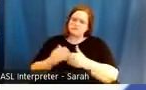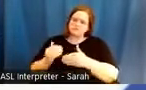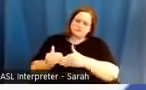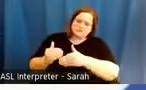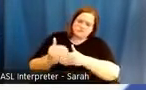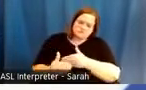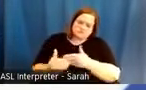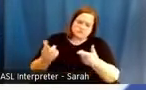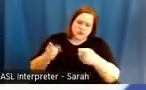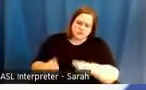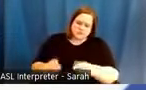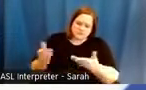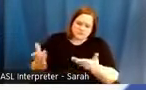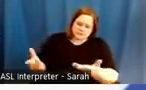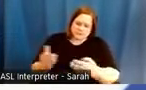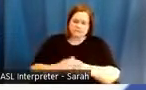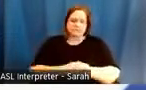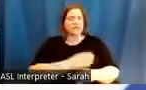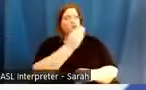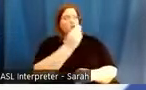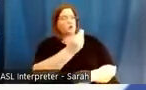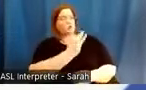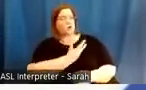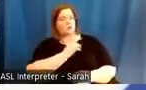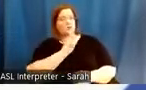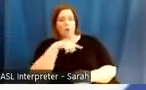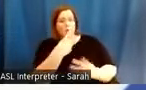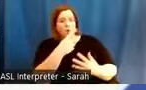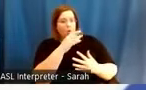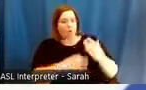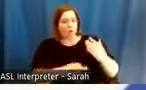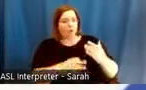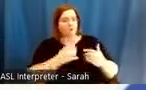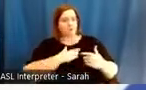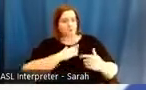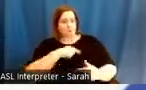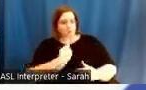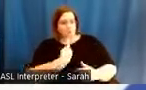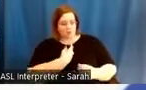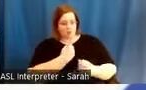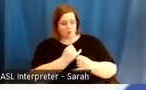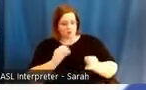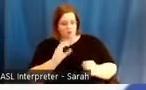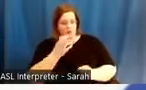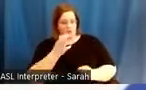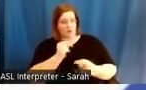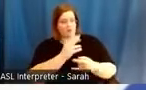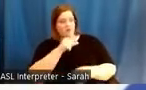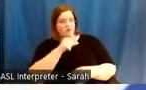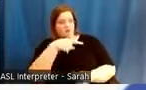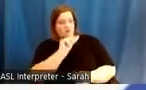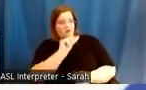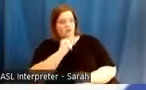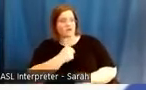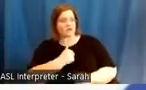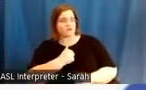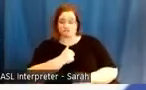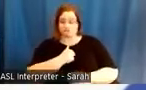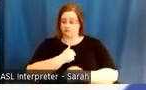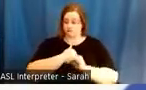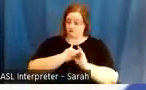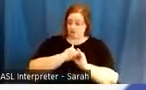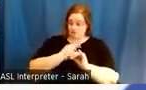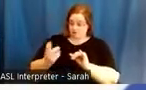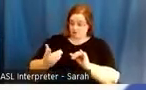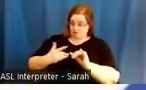that? They told me my only option was to live on my own in my own apartment. Oh, what'd you think